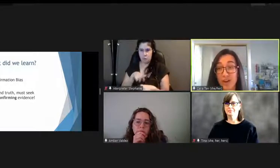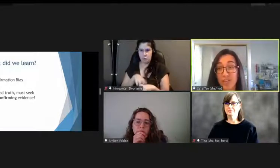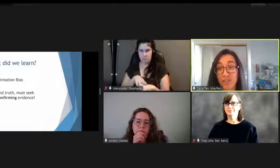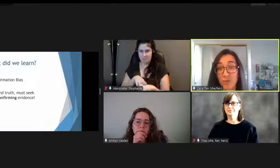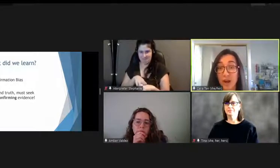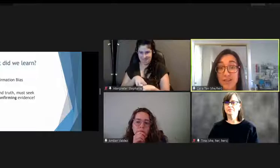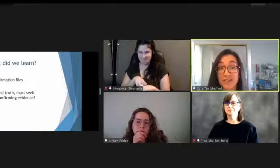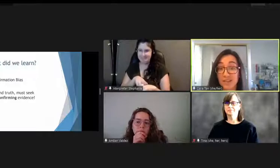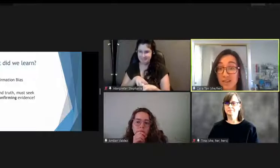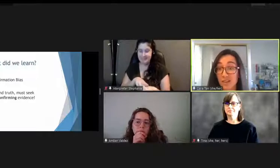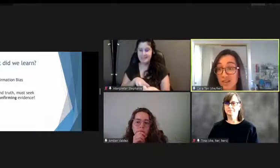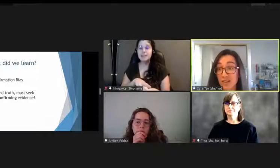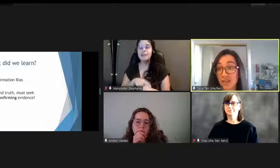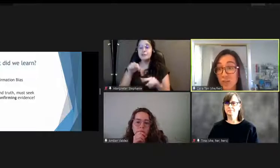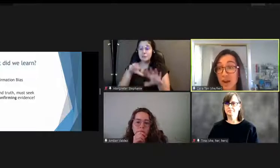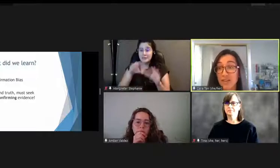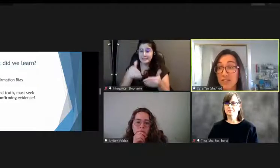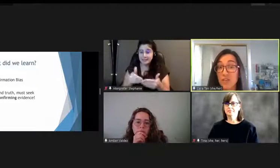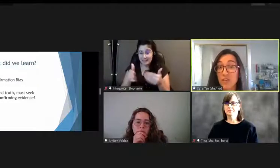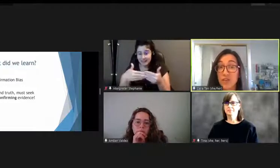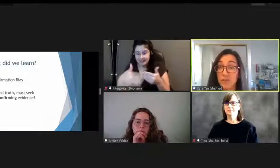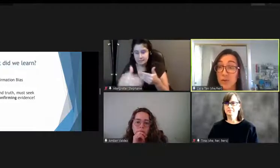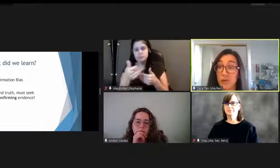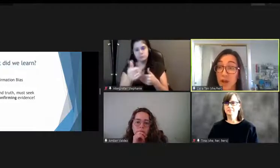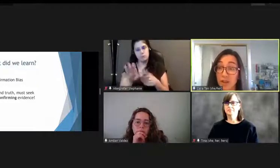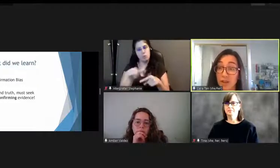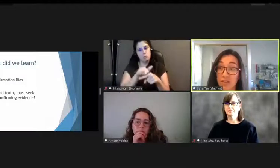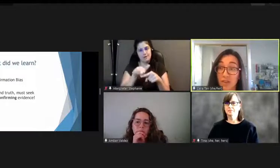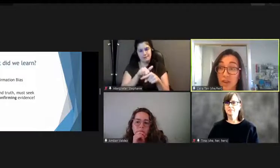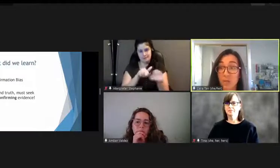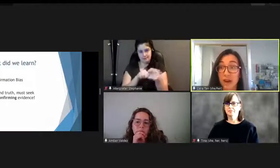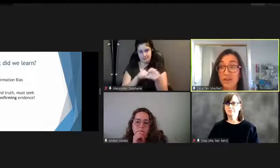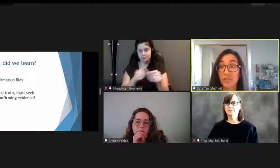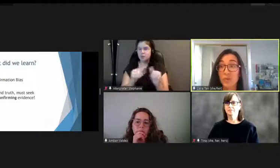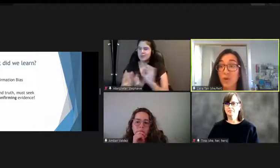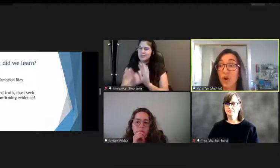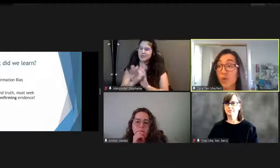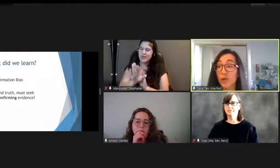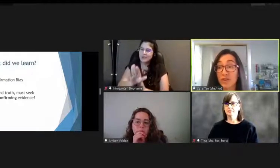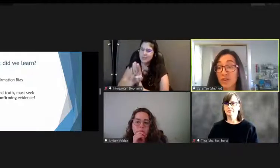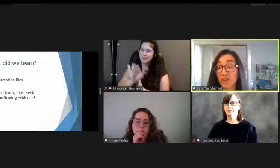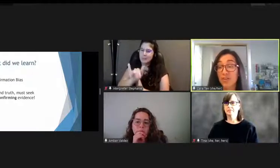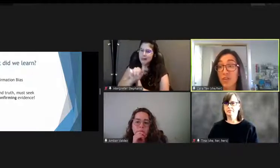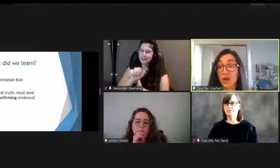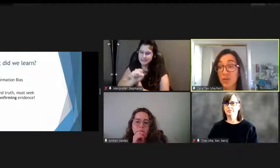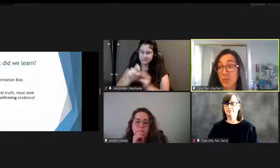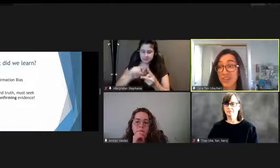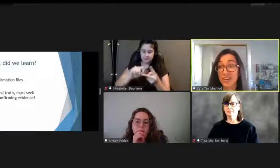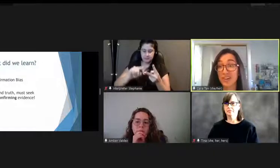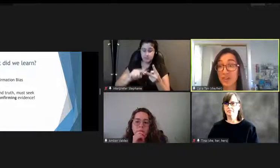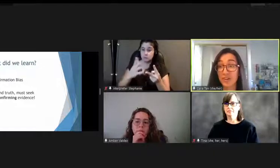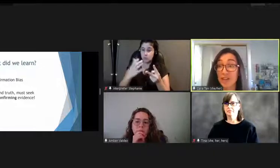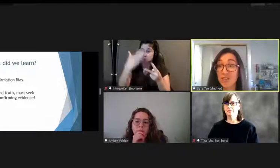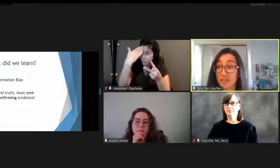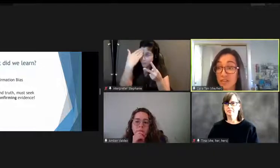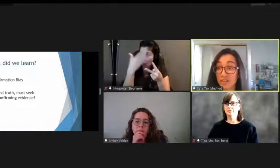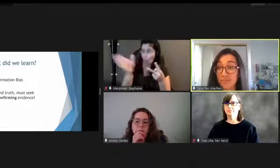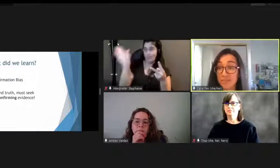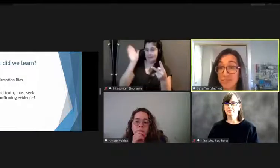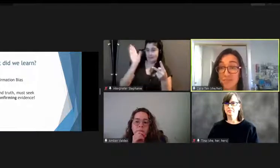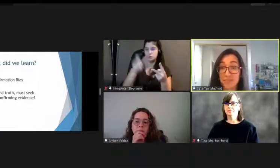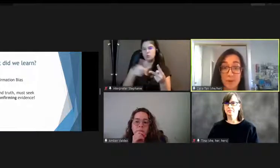this class is practicing this. Practicing looking for your bias, practicing being open to other potential